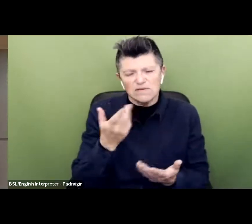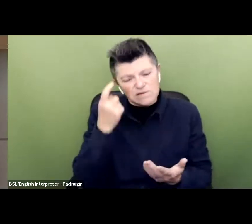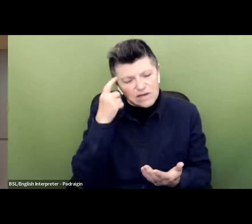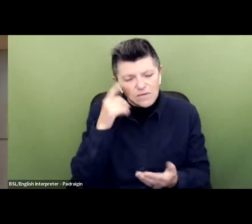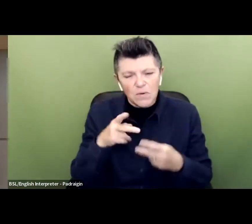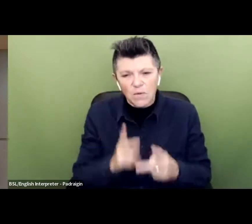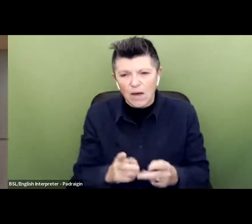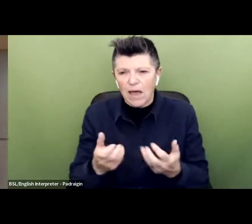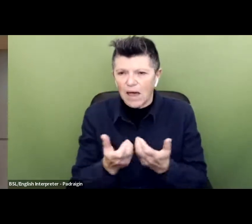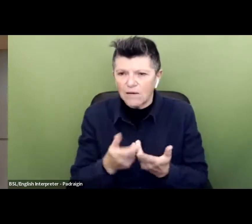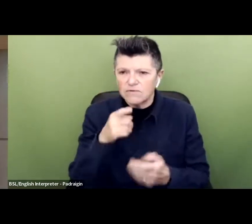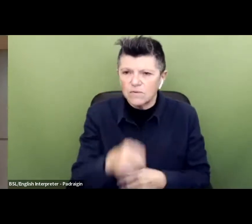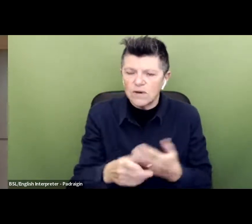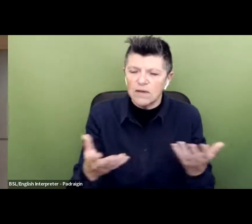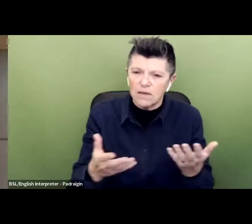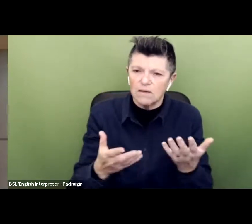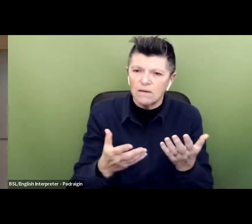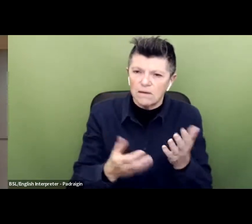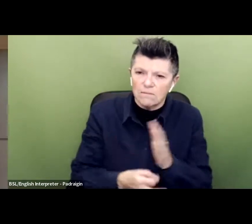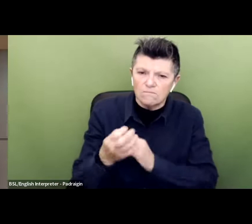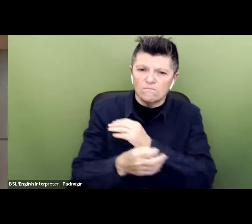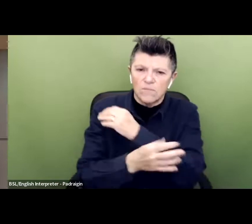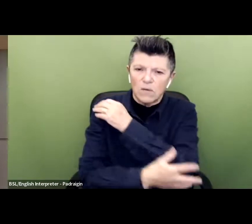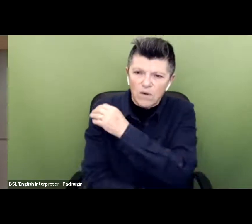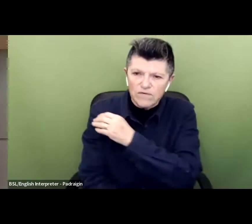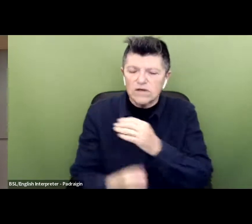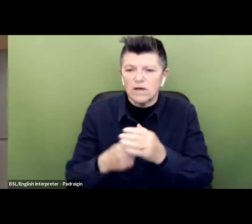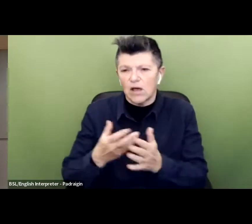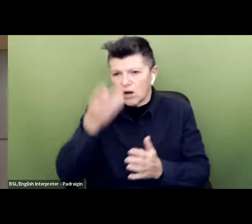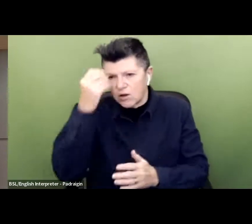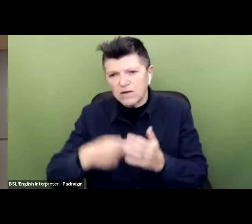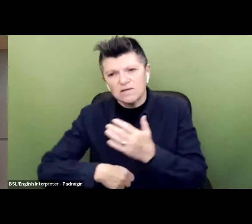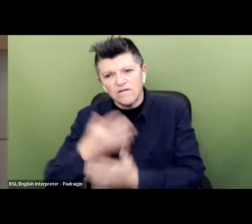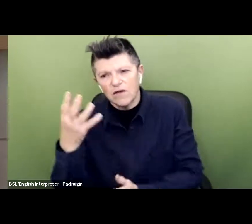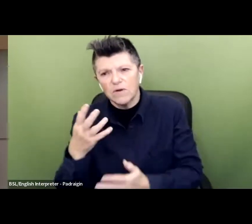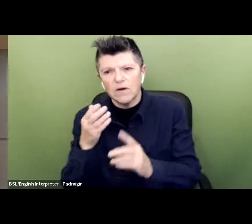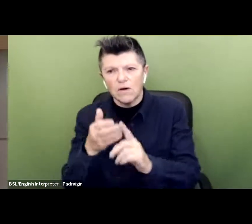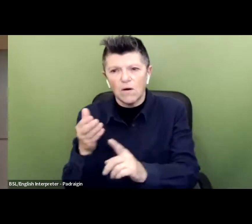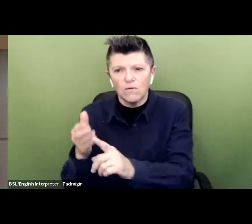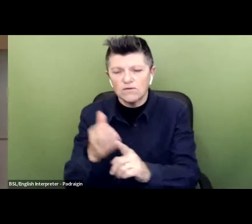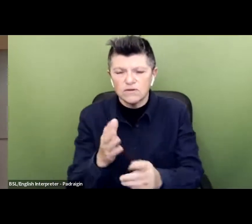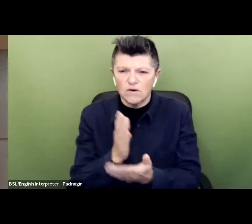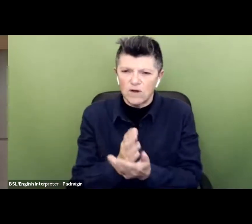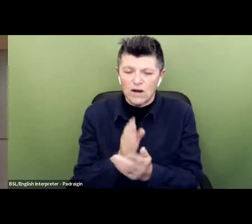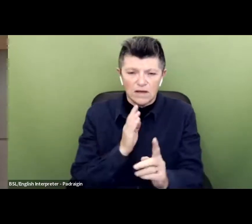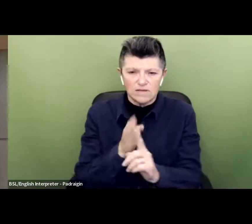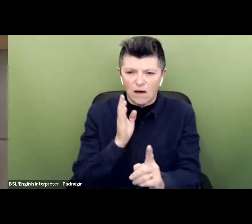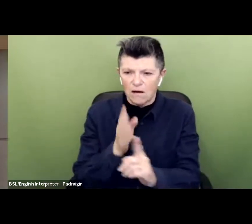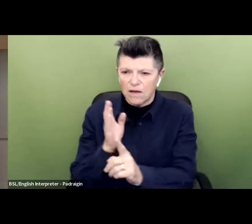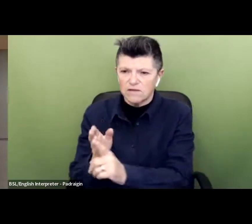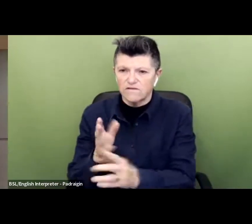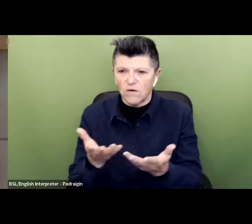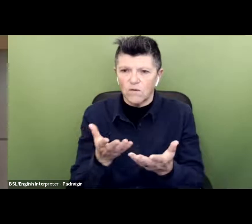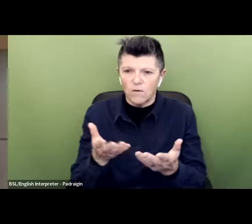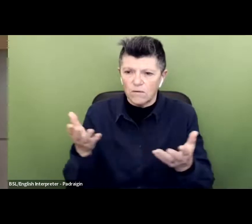out of poverty. The Millennium Development Goals are very much about targets for lifting people in various ways.